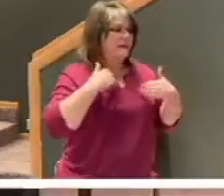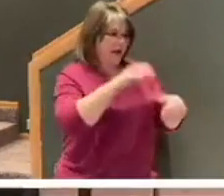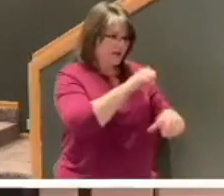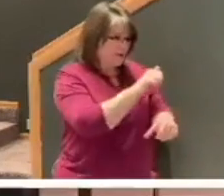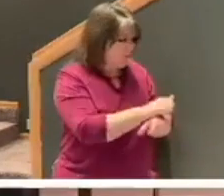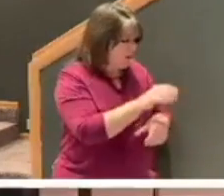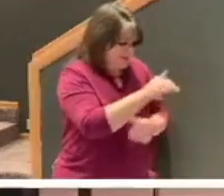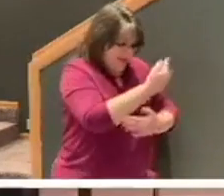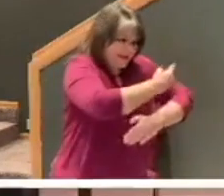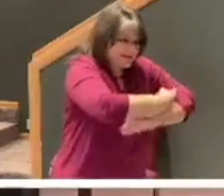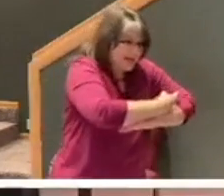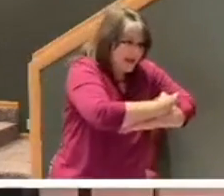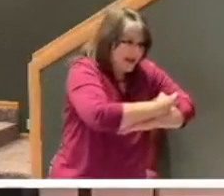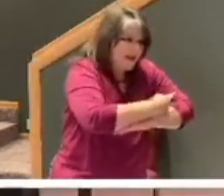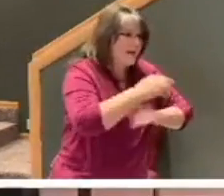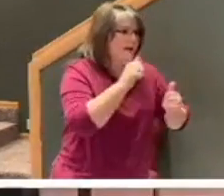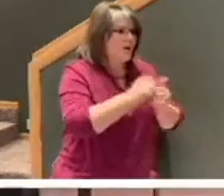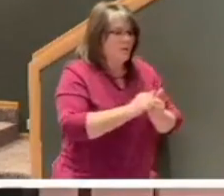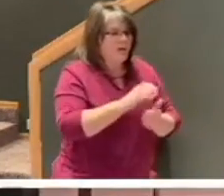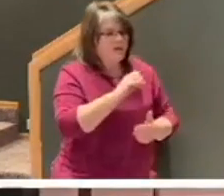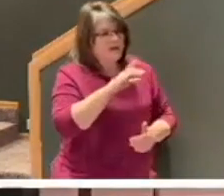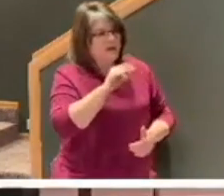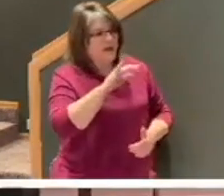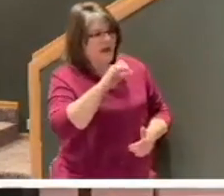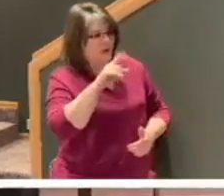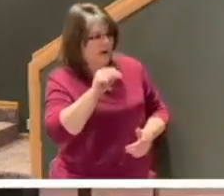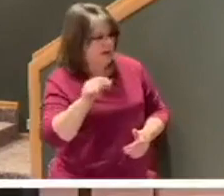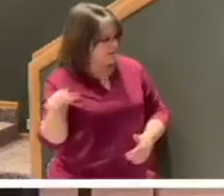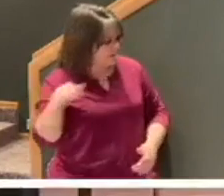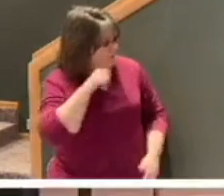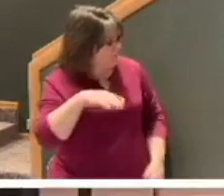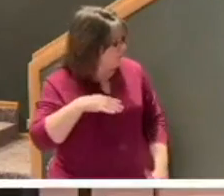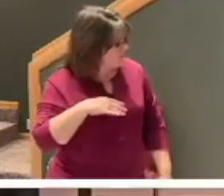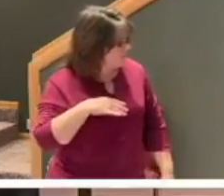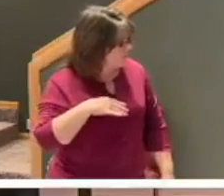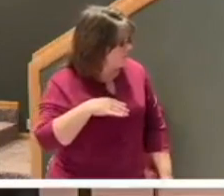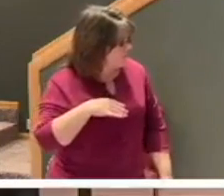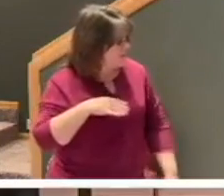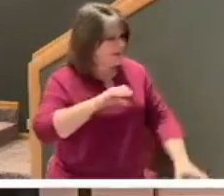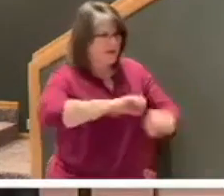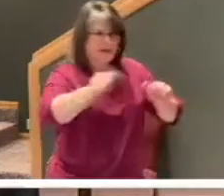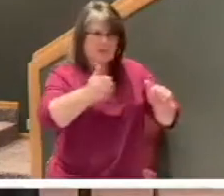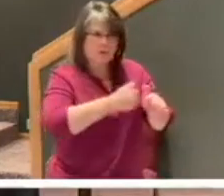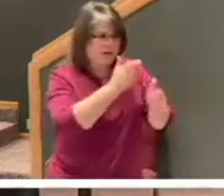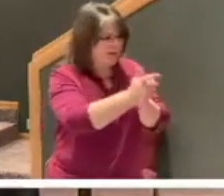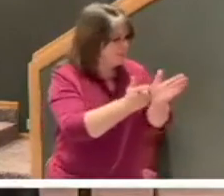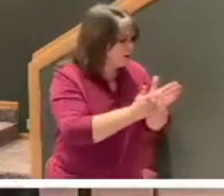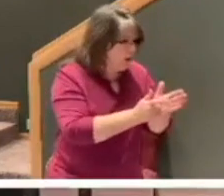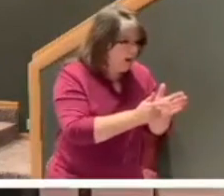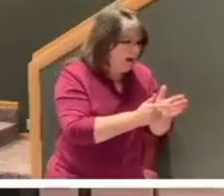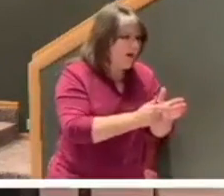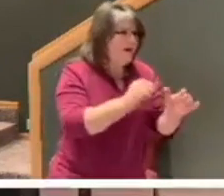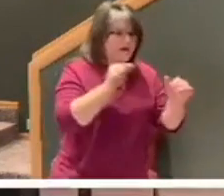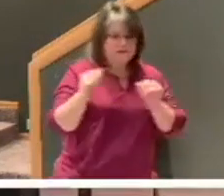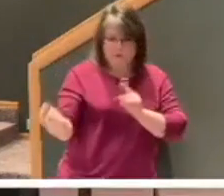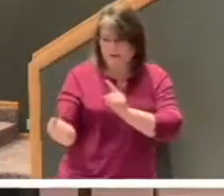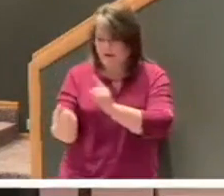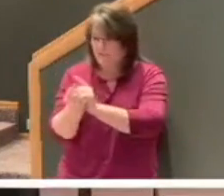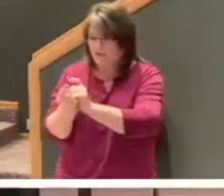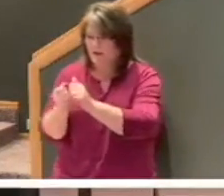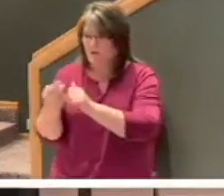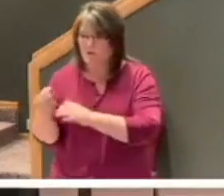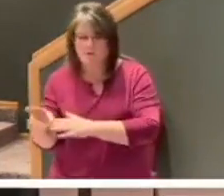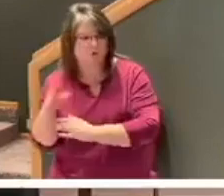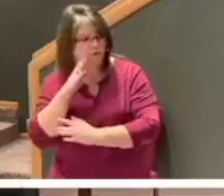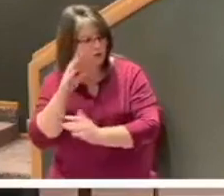appointment that day with an outcast. He broke every law that there was so that he could meet with her and talk